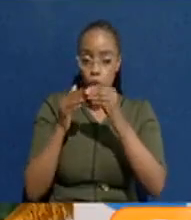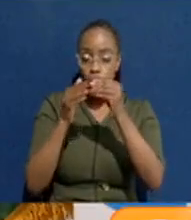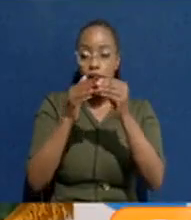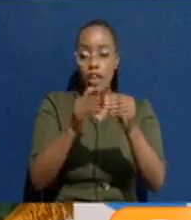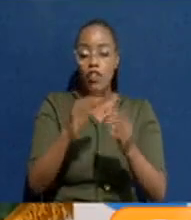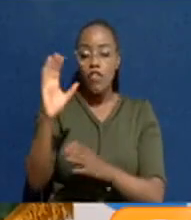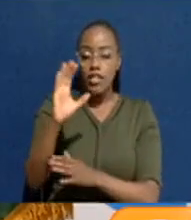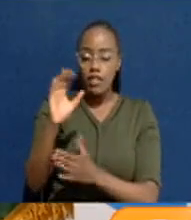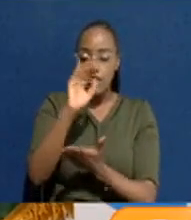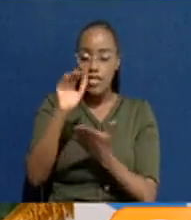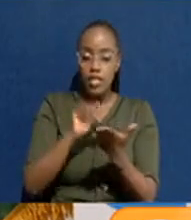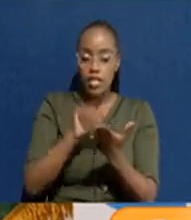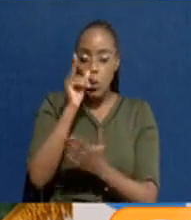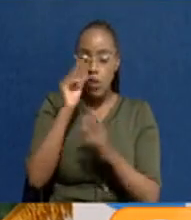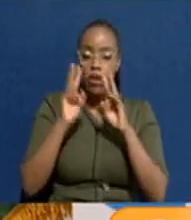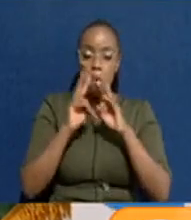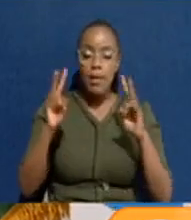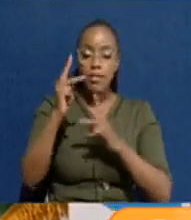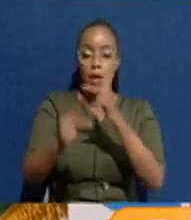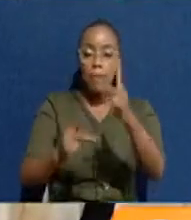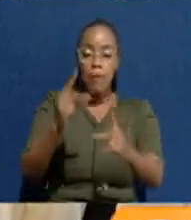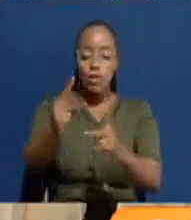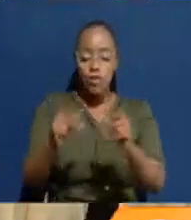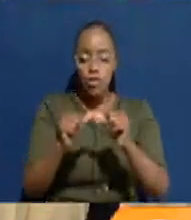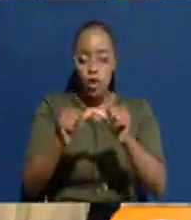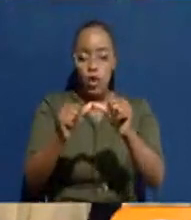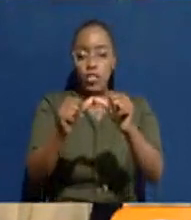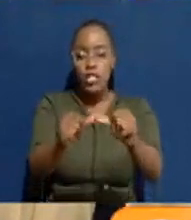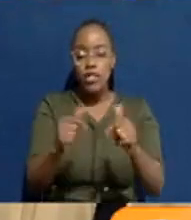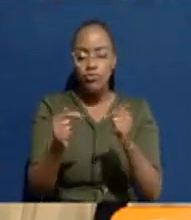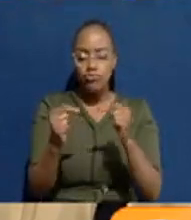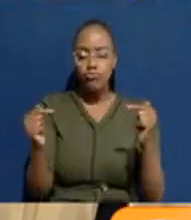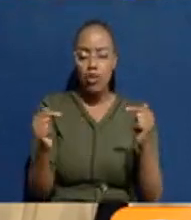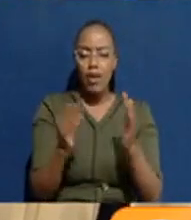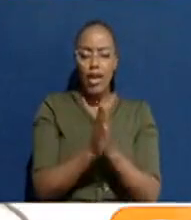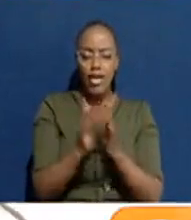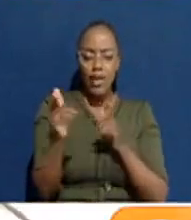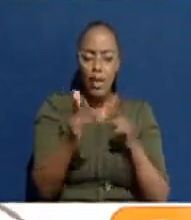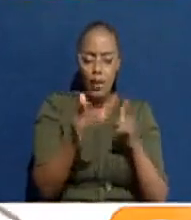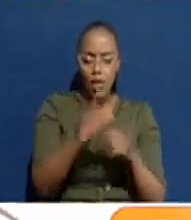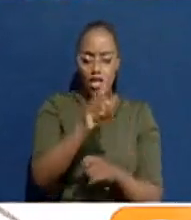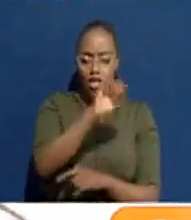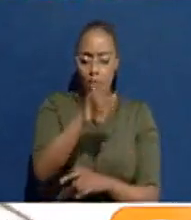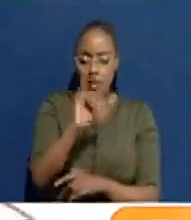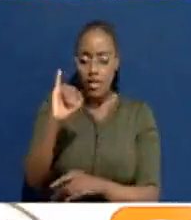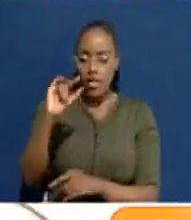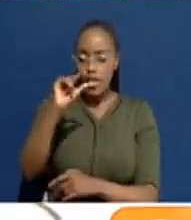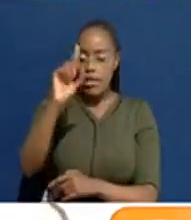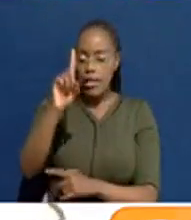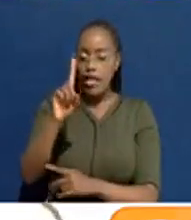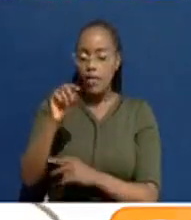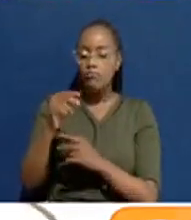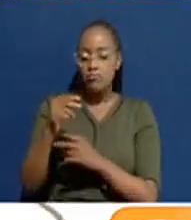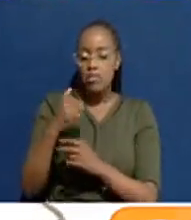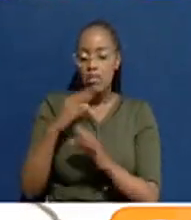a civilian-centered Sudan peace process. On the ongoing hostilities in Sudan, the Djibouti IGAD session has once again